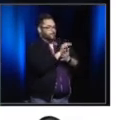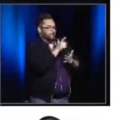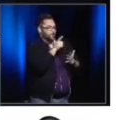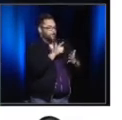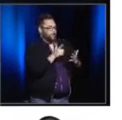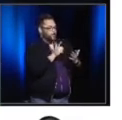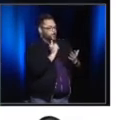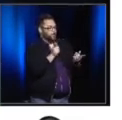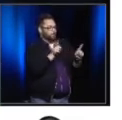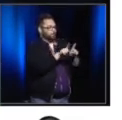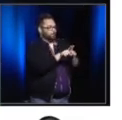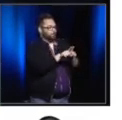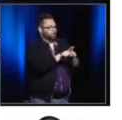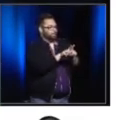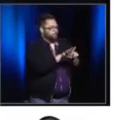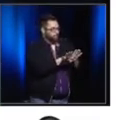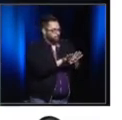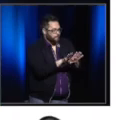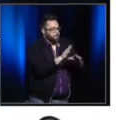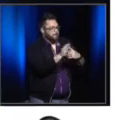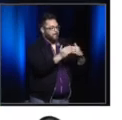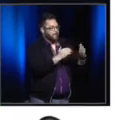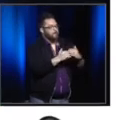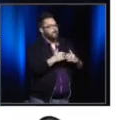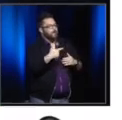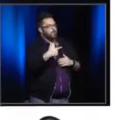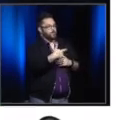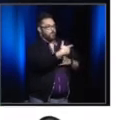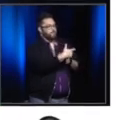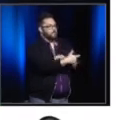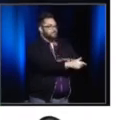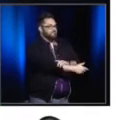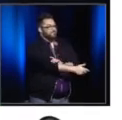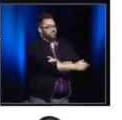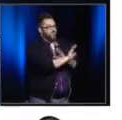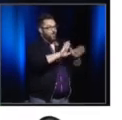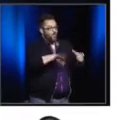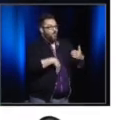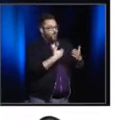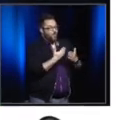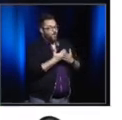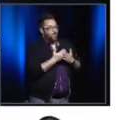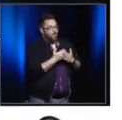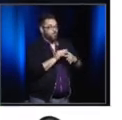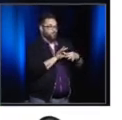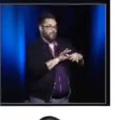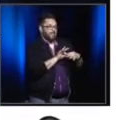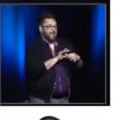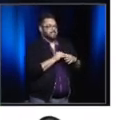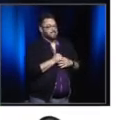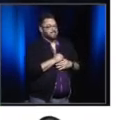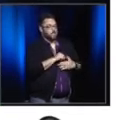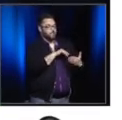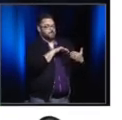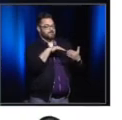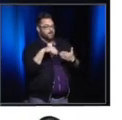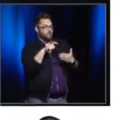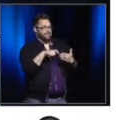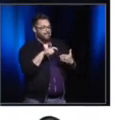But they really are very, very, very related. And we're moving really to genomics to tell them